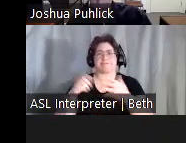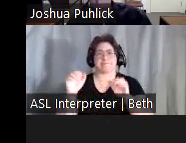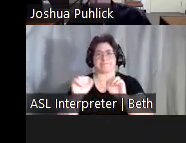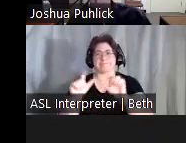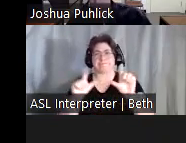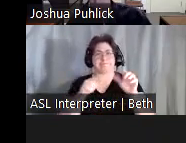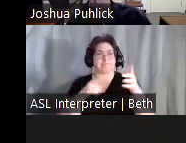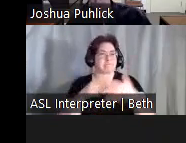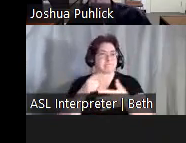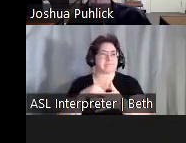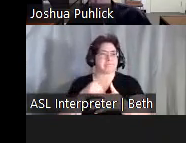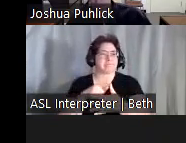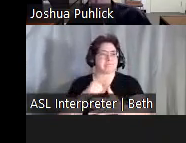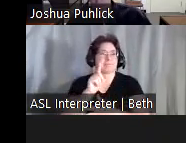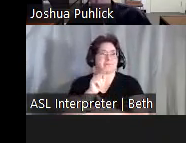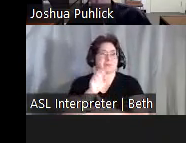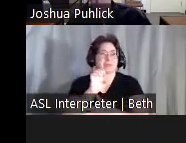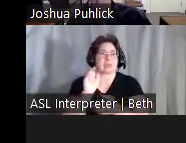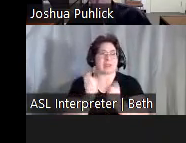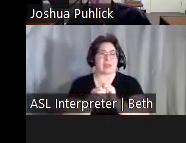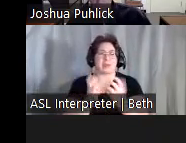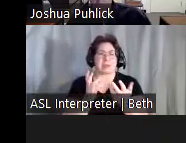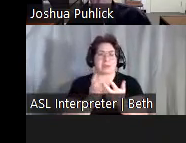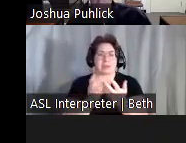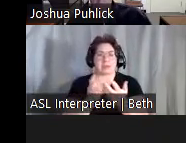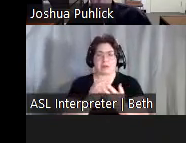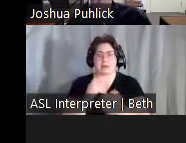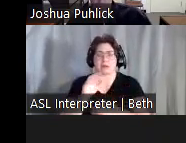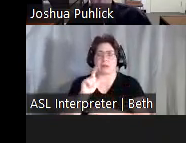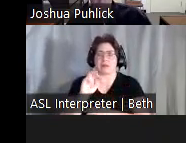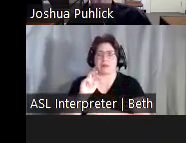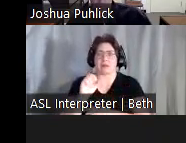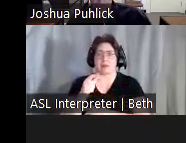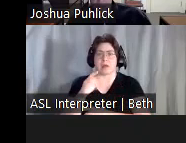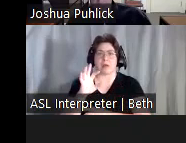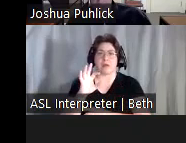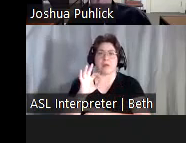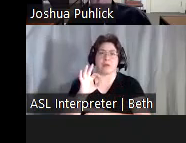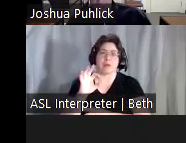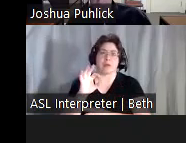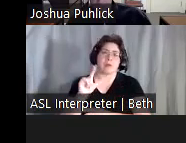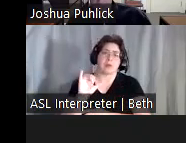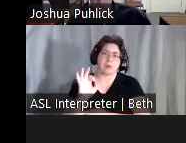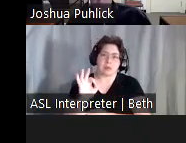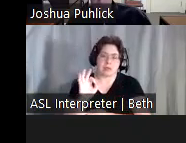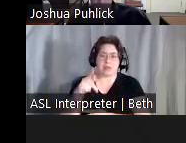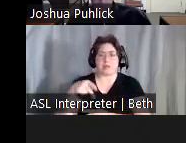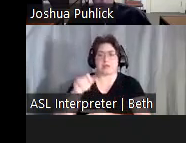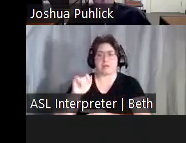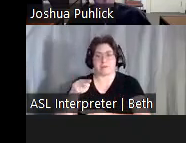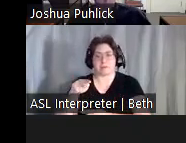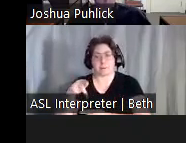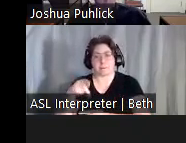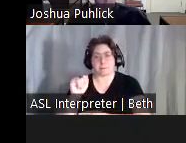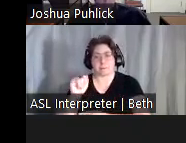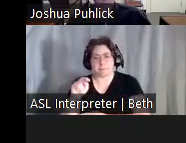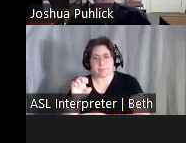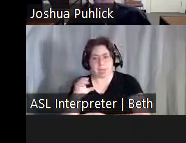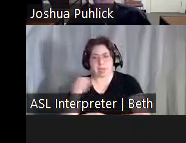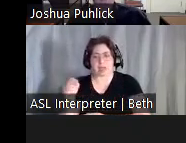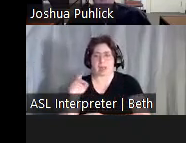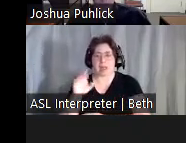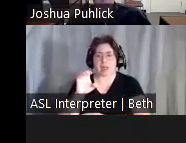such as longleaf pine and xeric oaks, a range of tree sizes, so